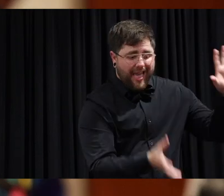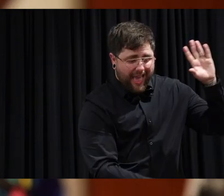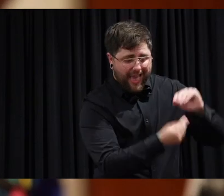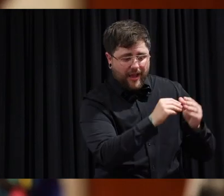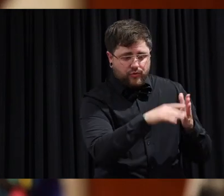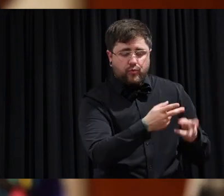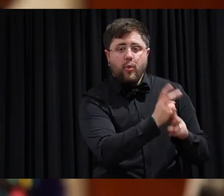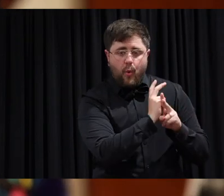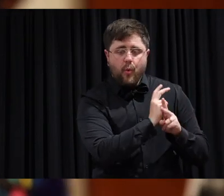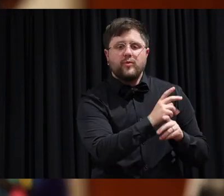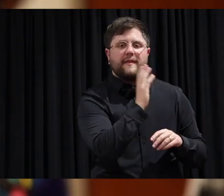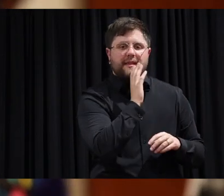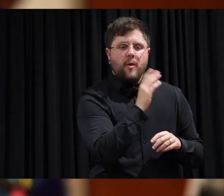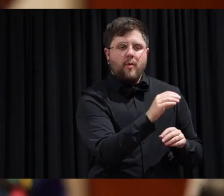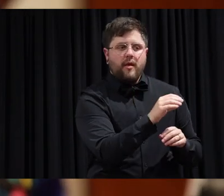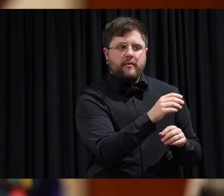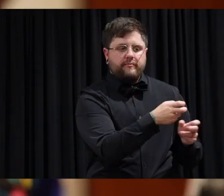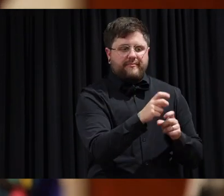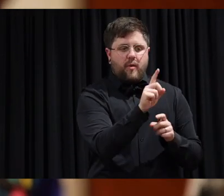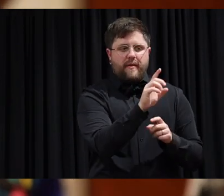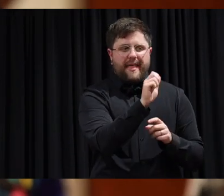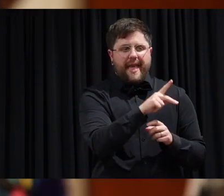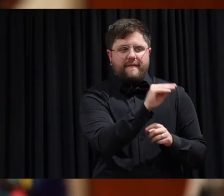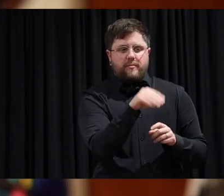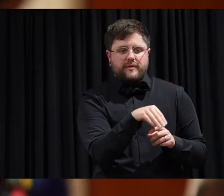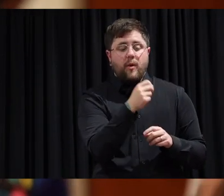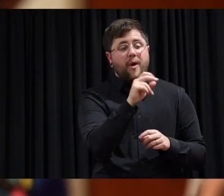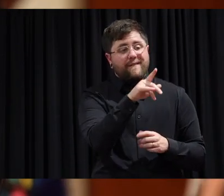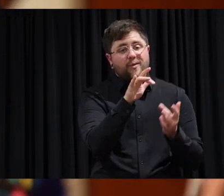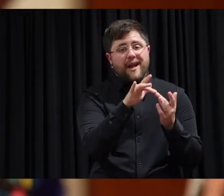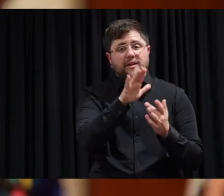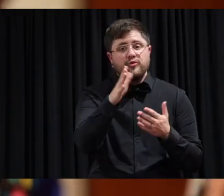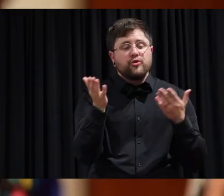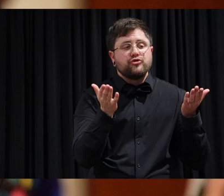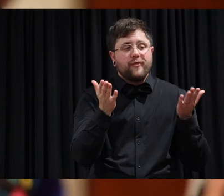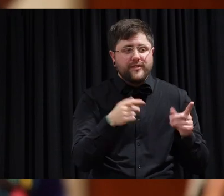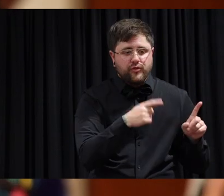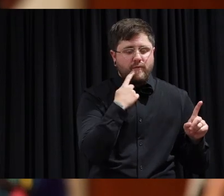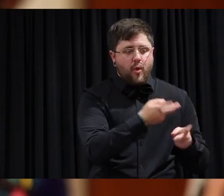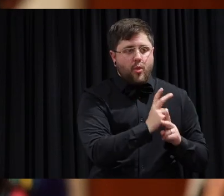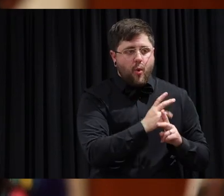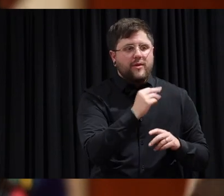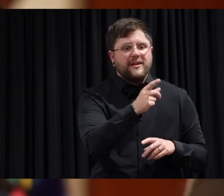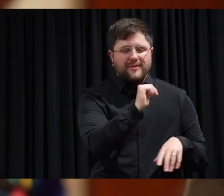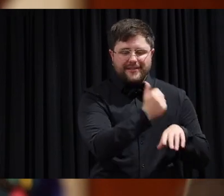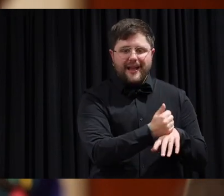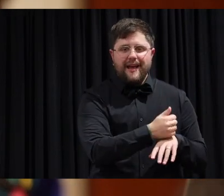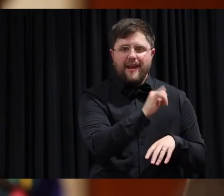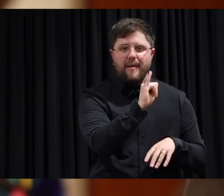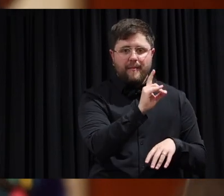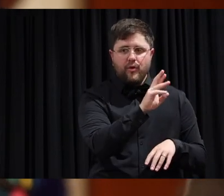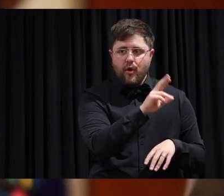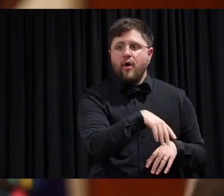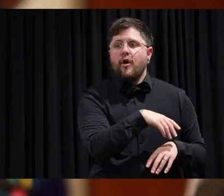take 1%, but either they can do a 0.5%, or if you actually contact your servicers and get an income-driven repayment plan, and if